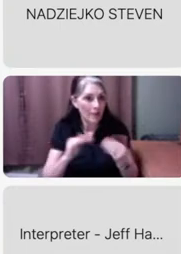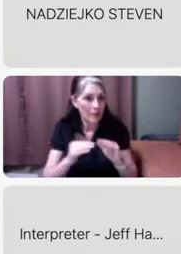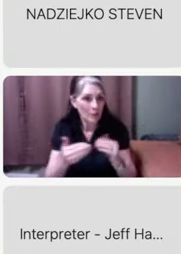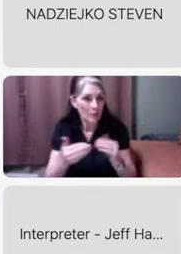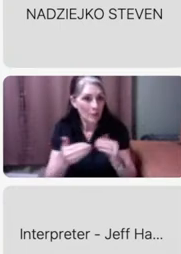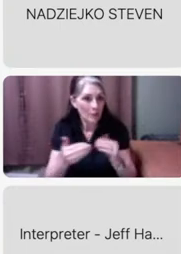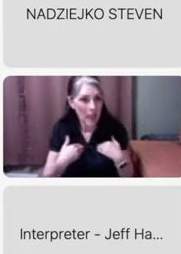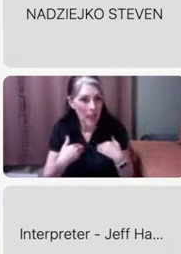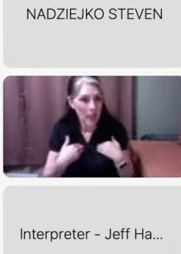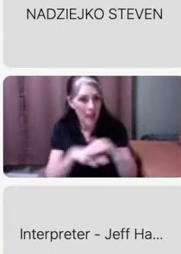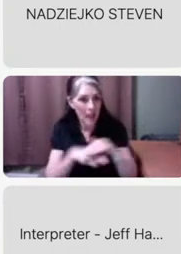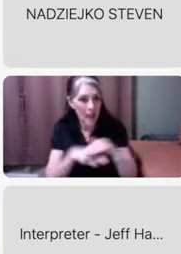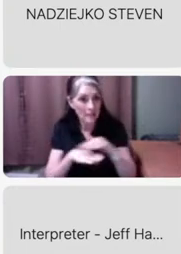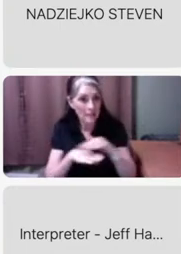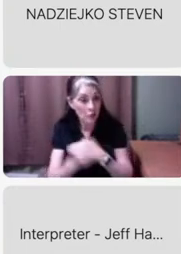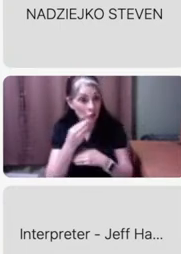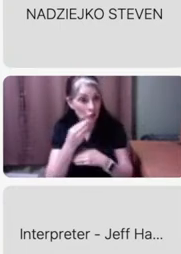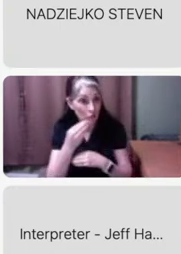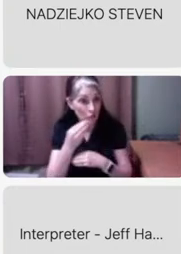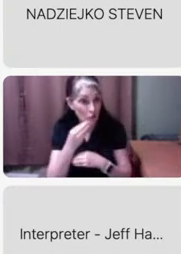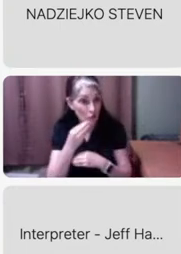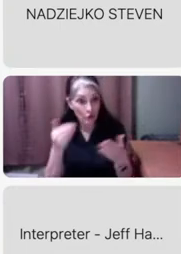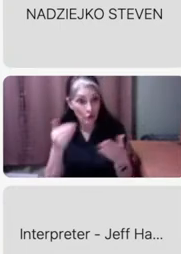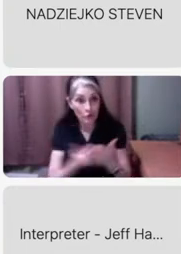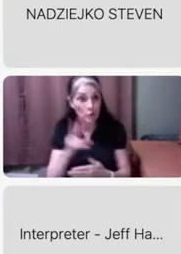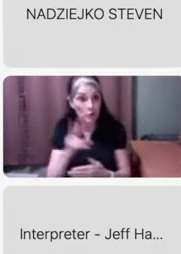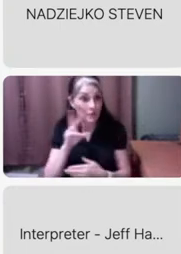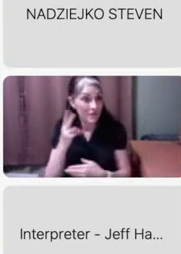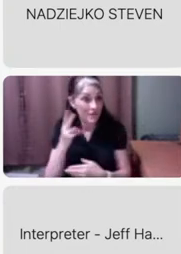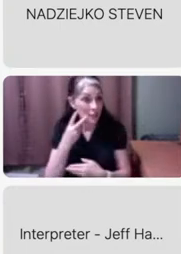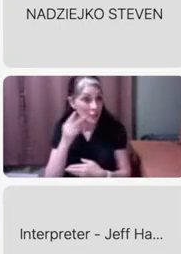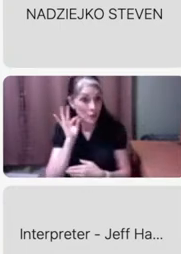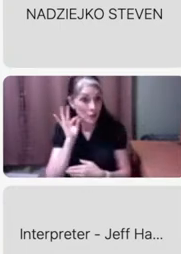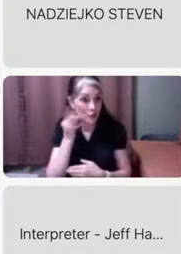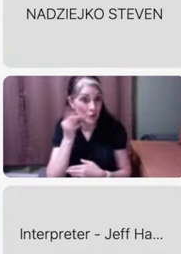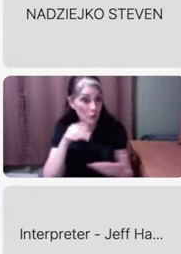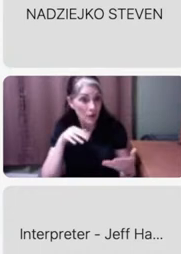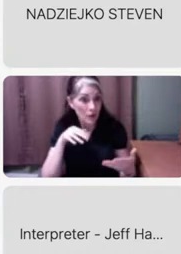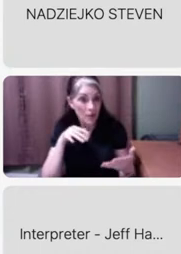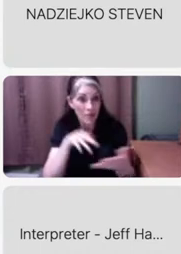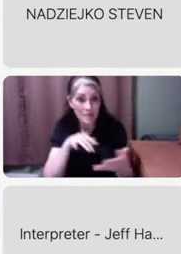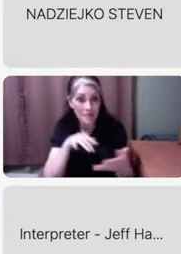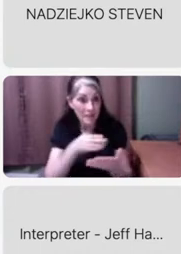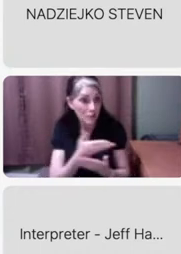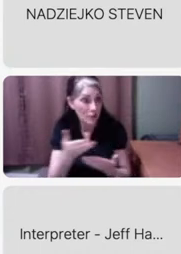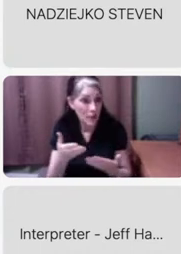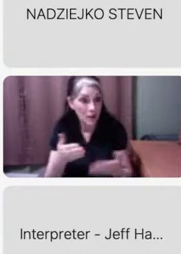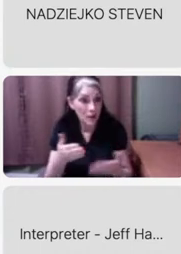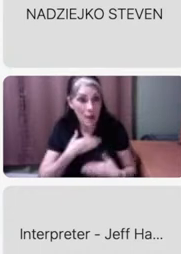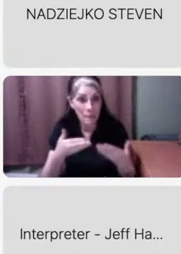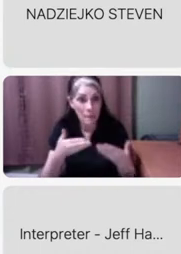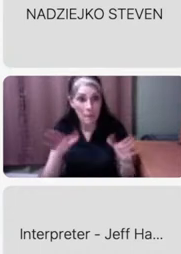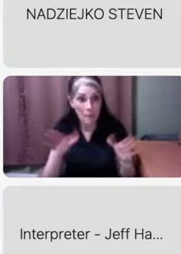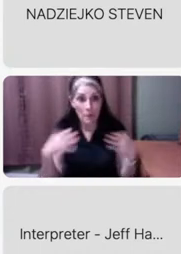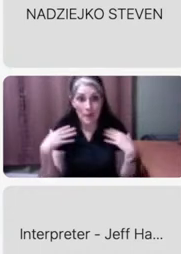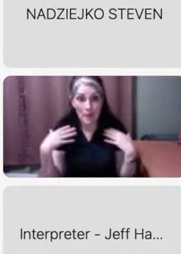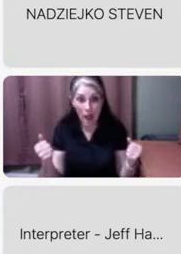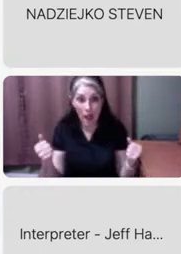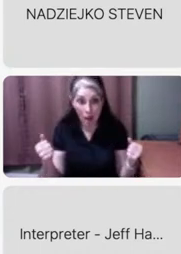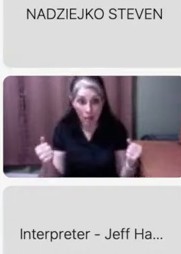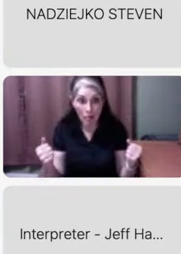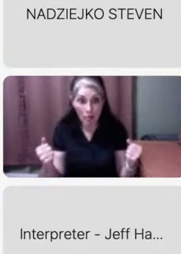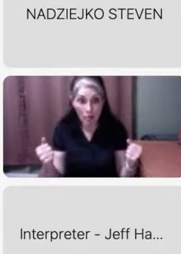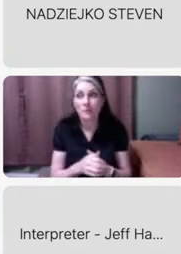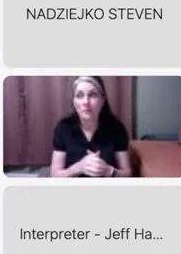food fresh vegetables fruits i mean the studies are all there i'm glad public health is involved because they do studies about food deserts and parts of our